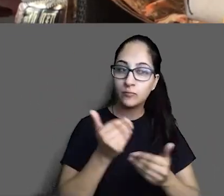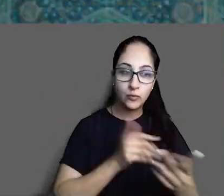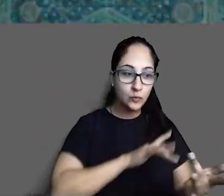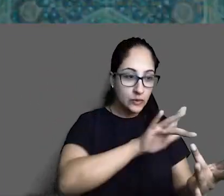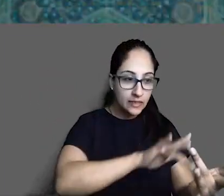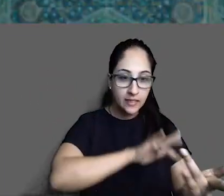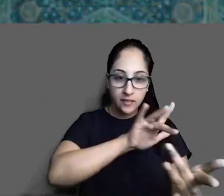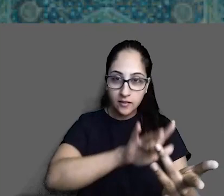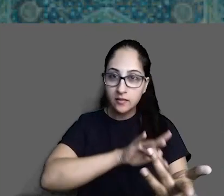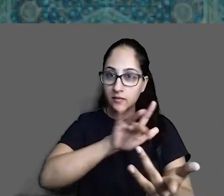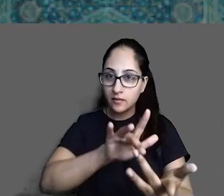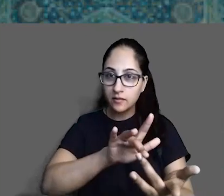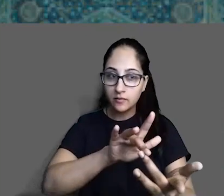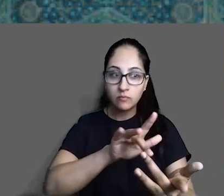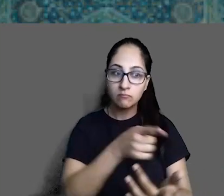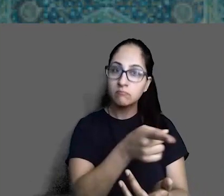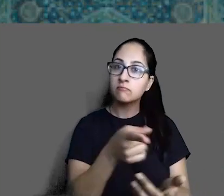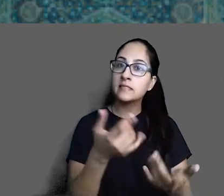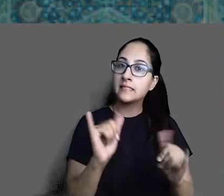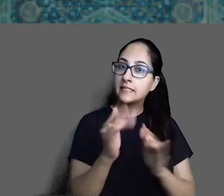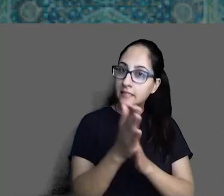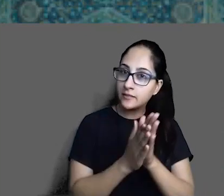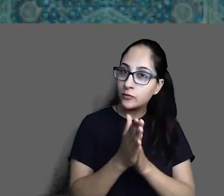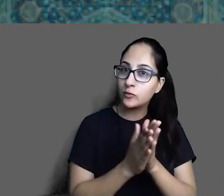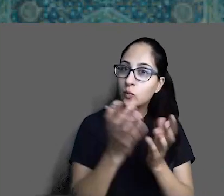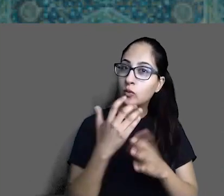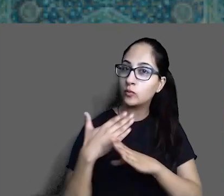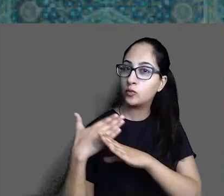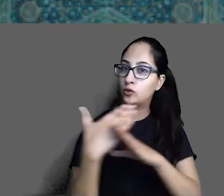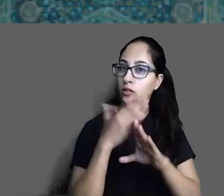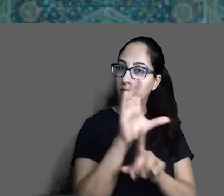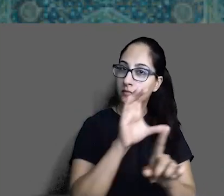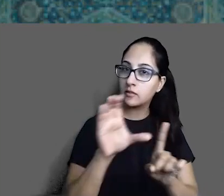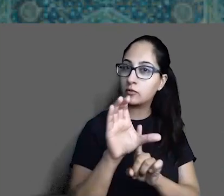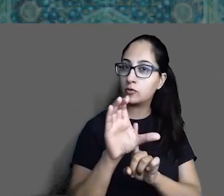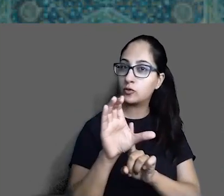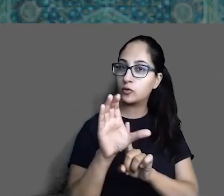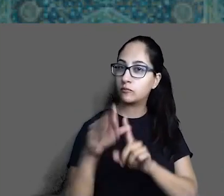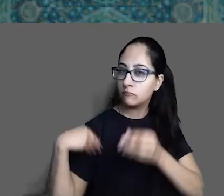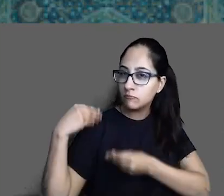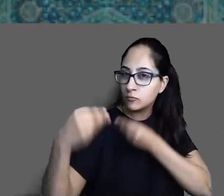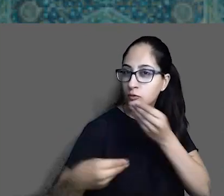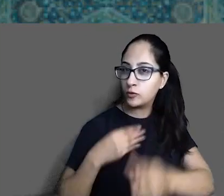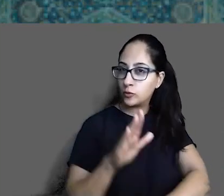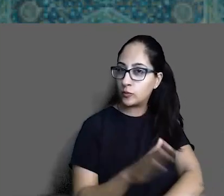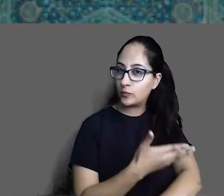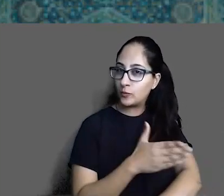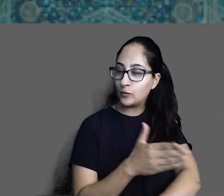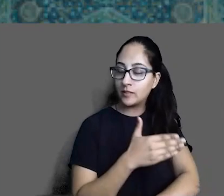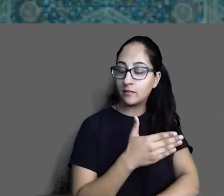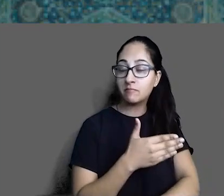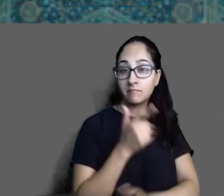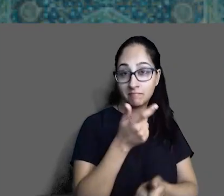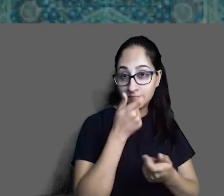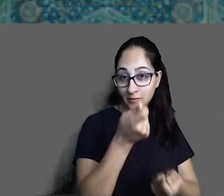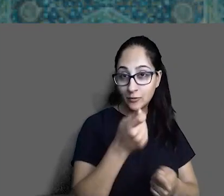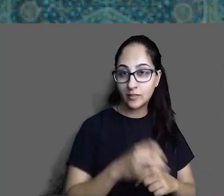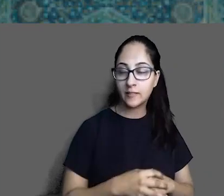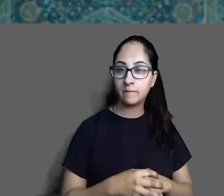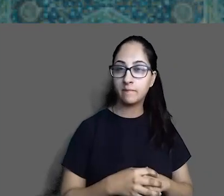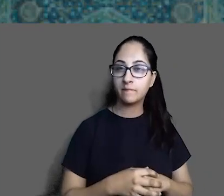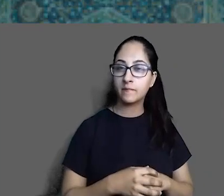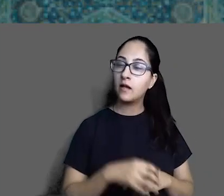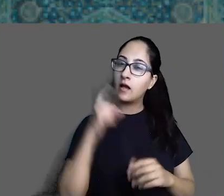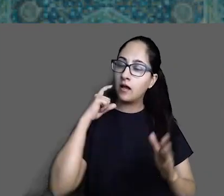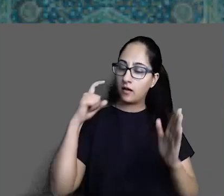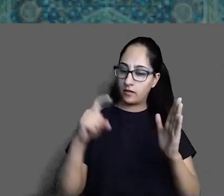form. And I want to bring that idea a little bit closer to home now, because what I find in a lot of our communities, especially in the